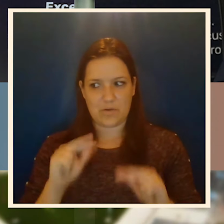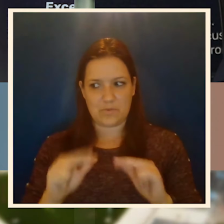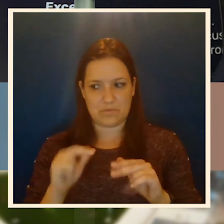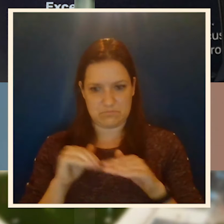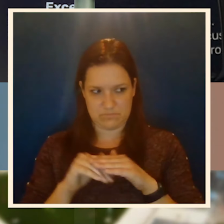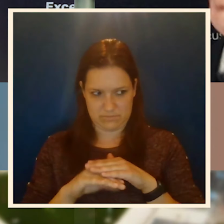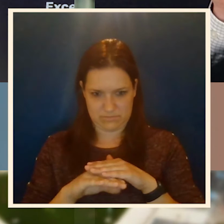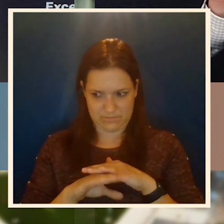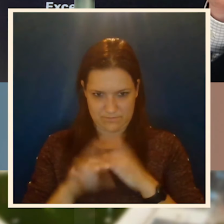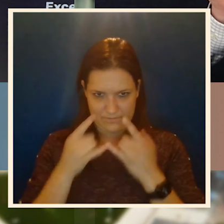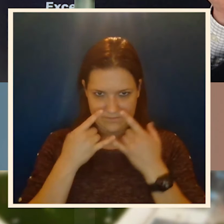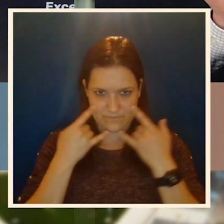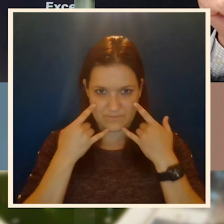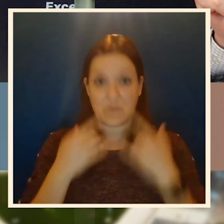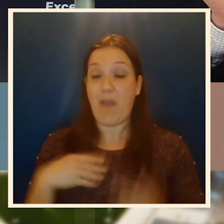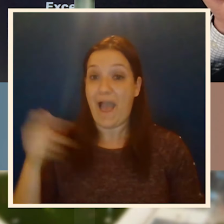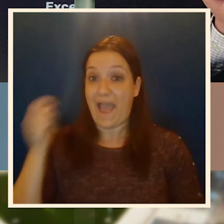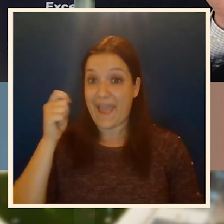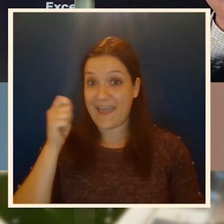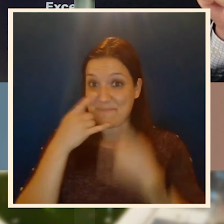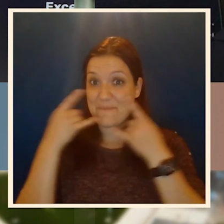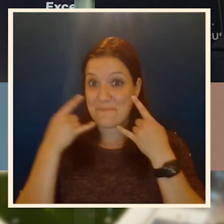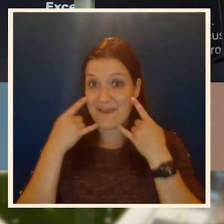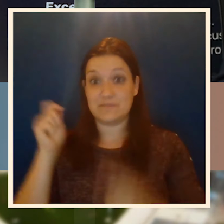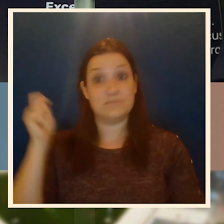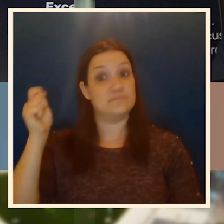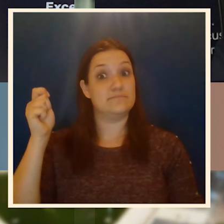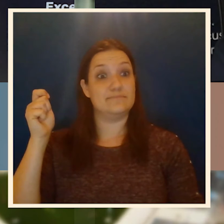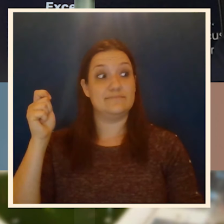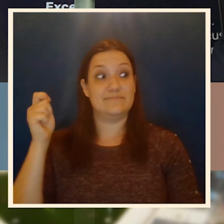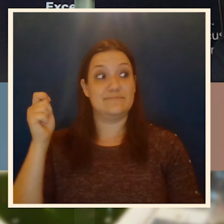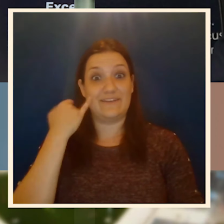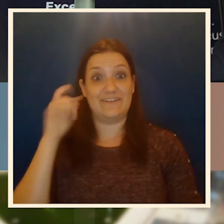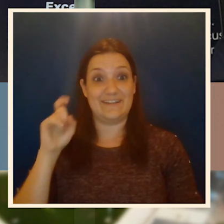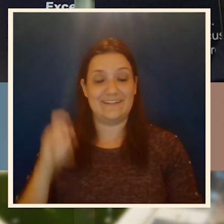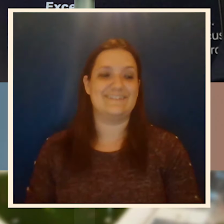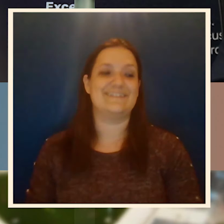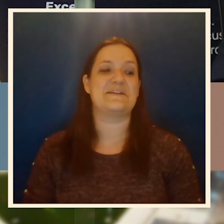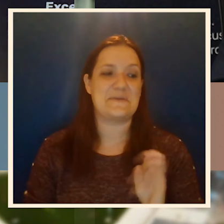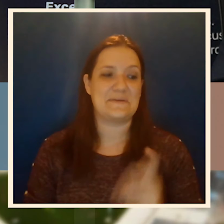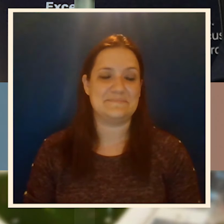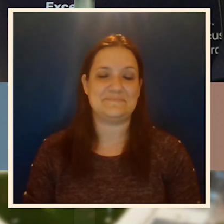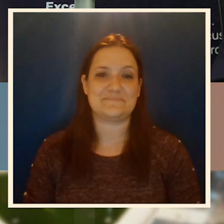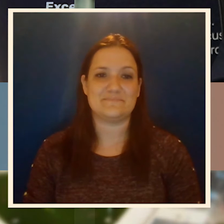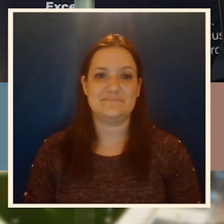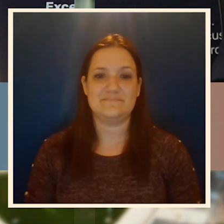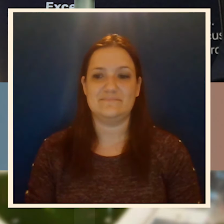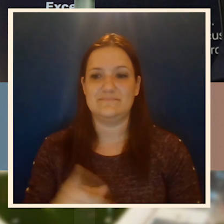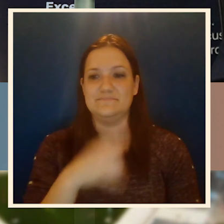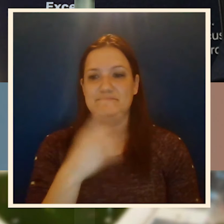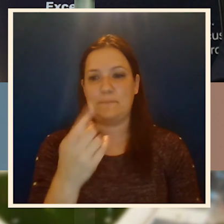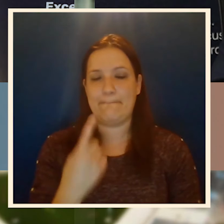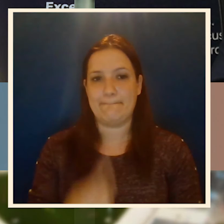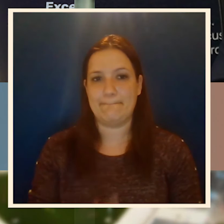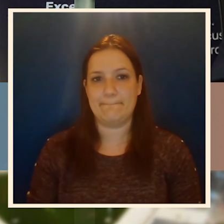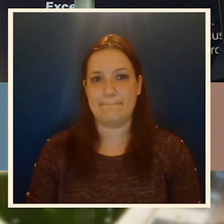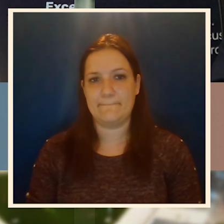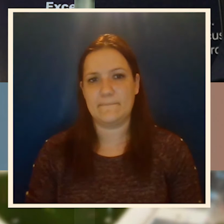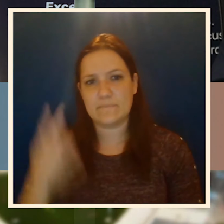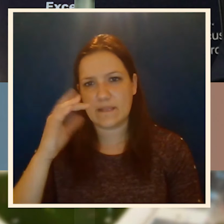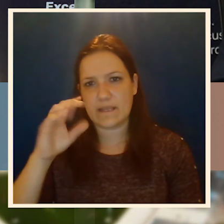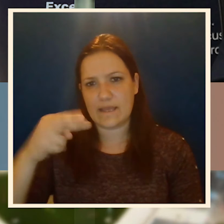your... Well, I was holding my mask just in case. Yeah. Okay, so a community member asked, why was